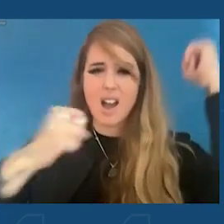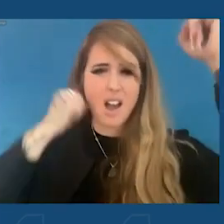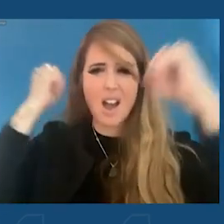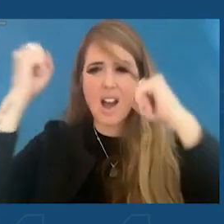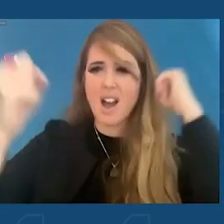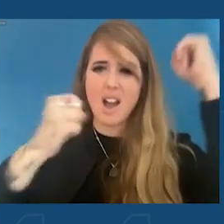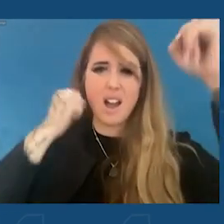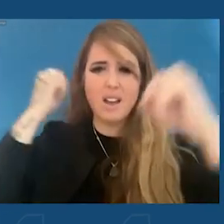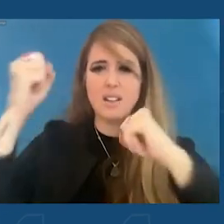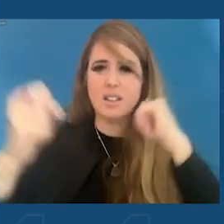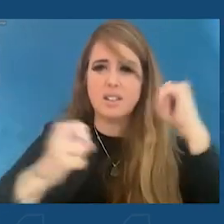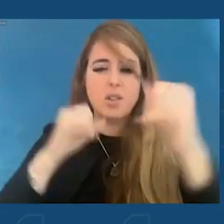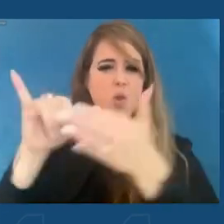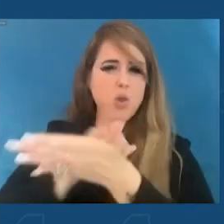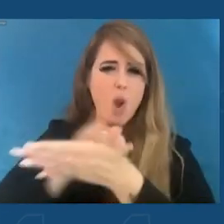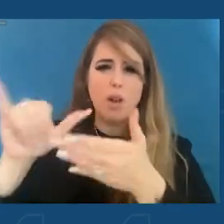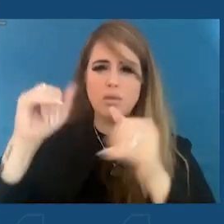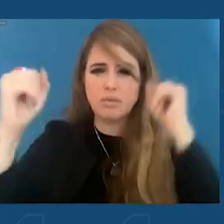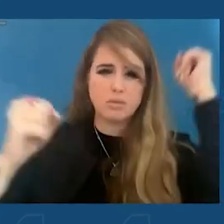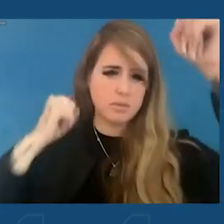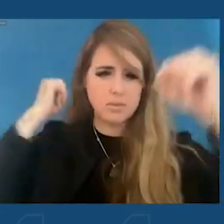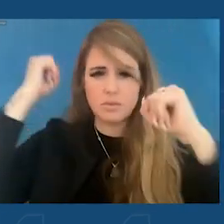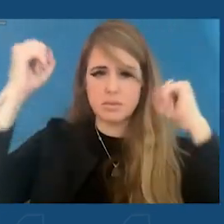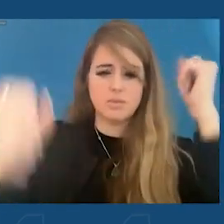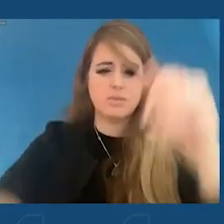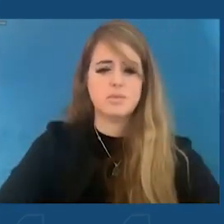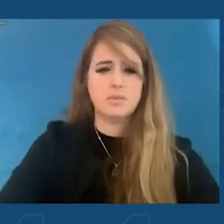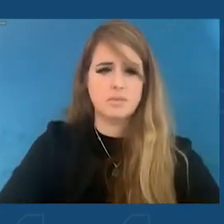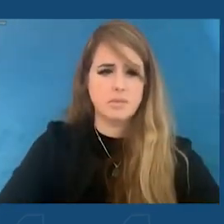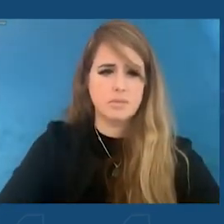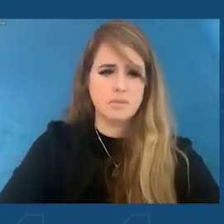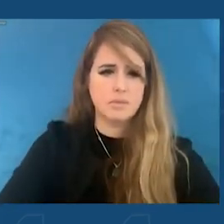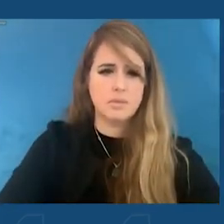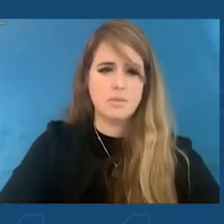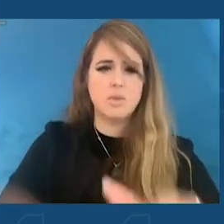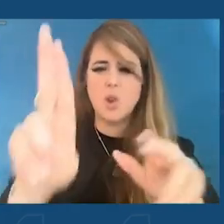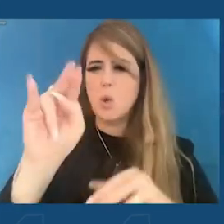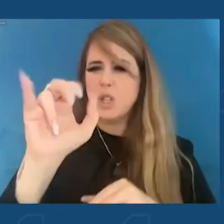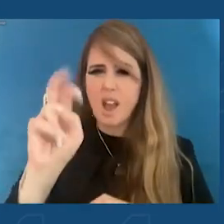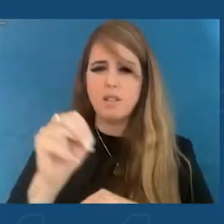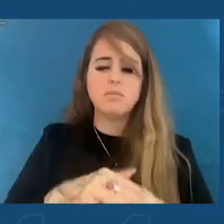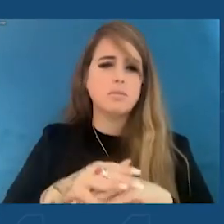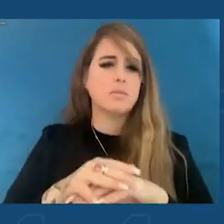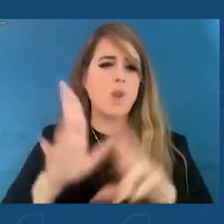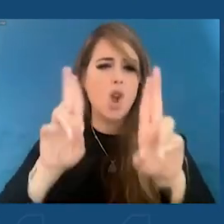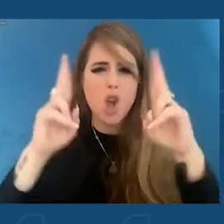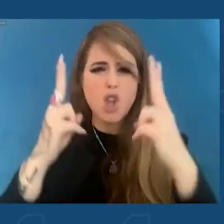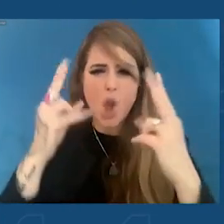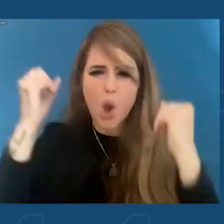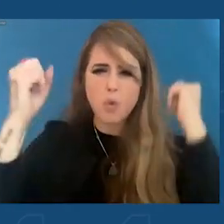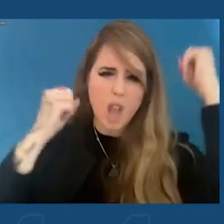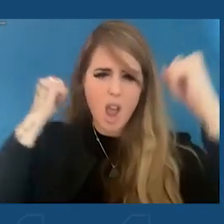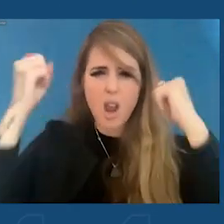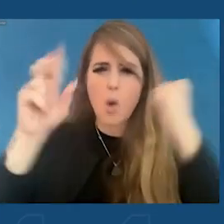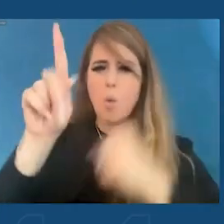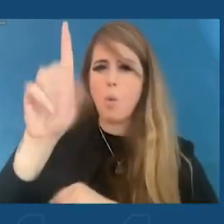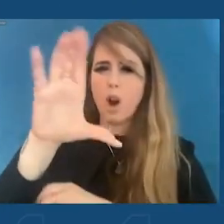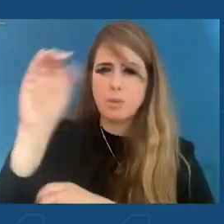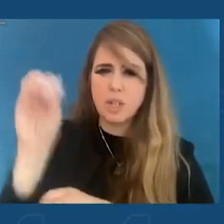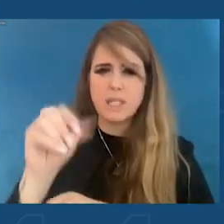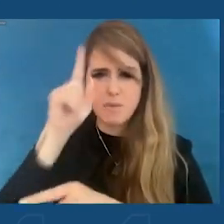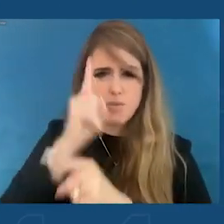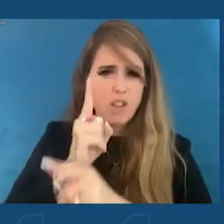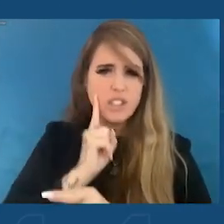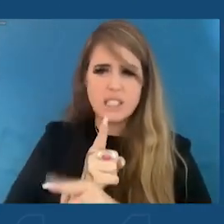Union! Union! Union! Union! 100%, brothers and